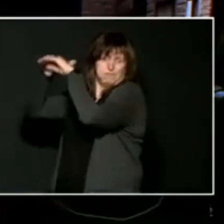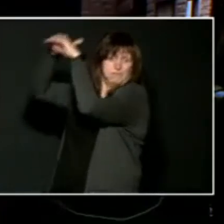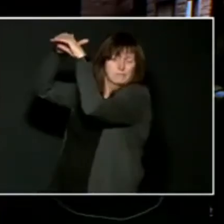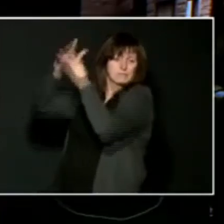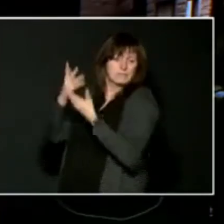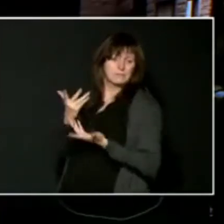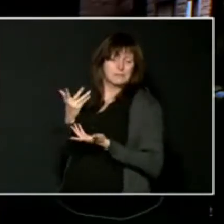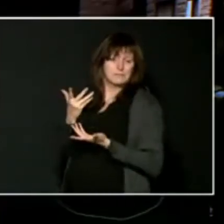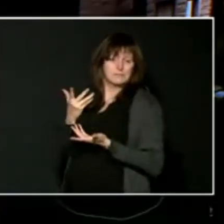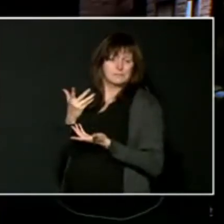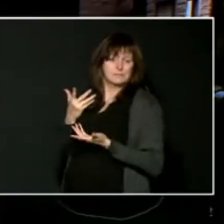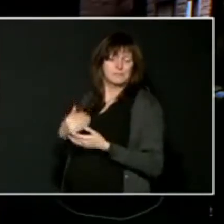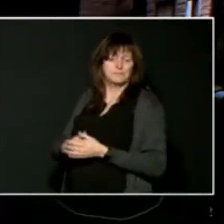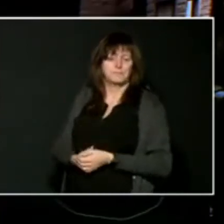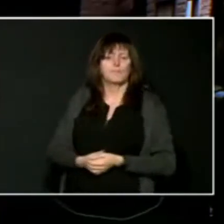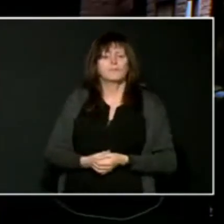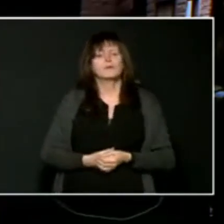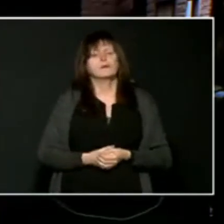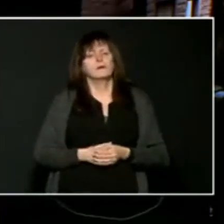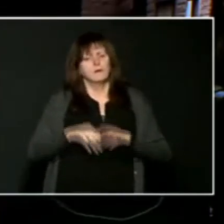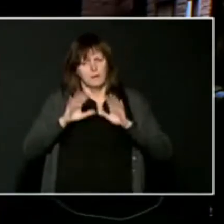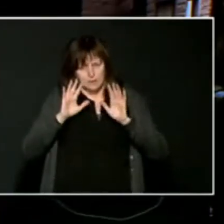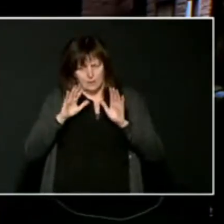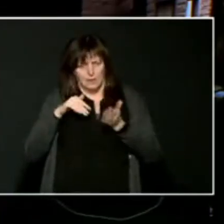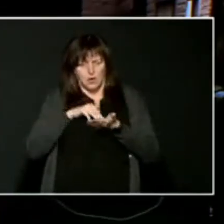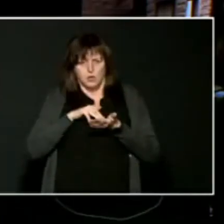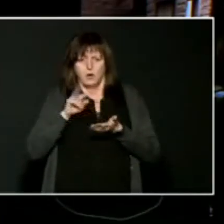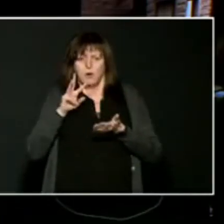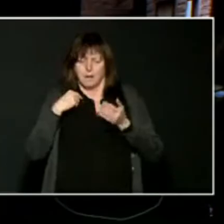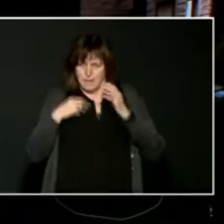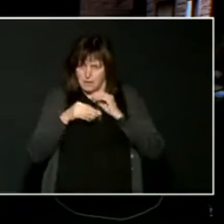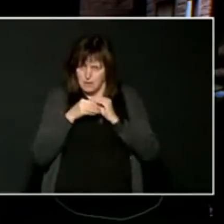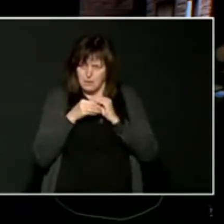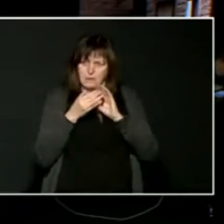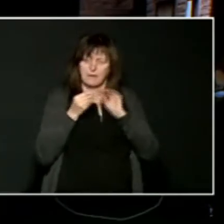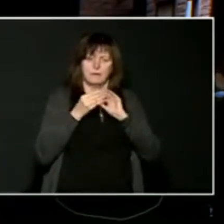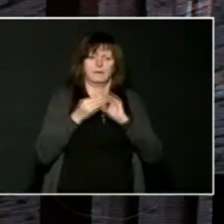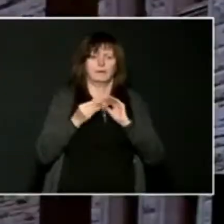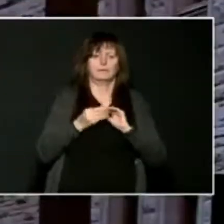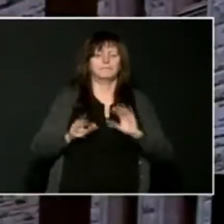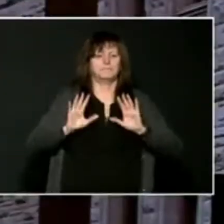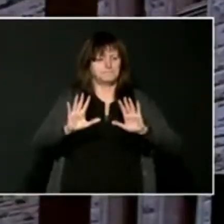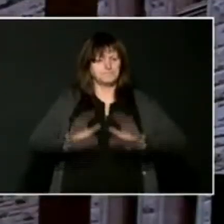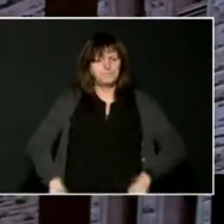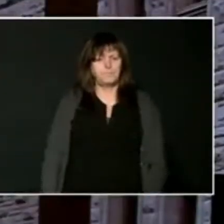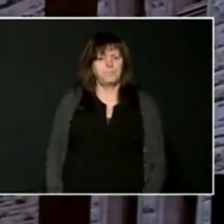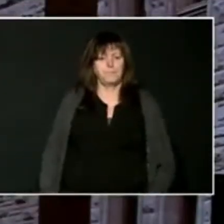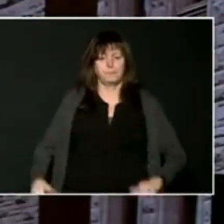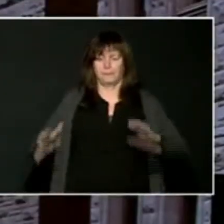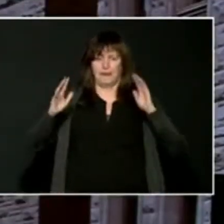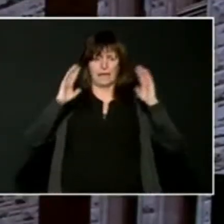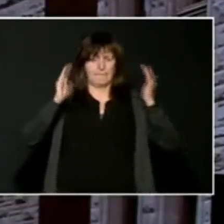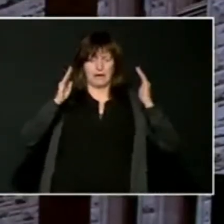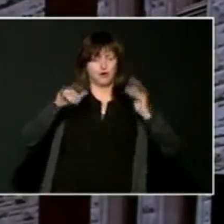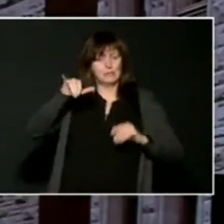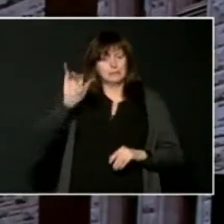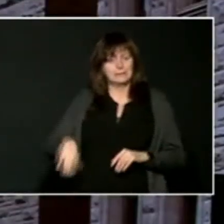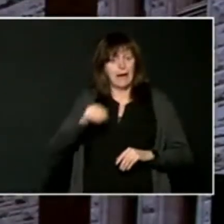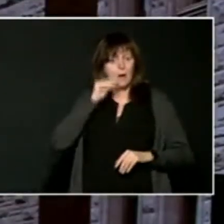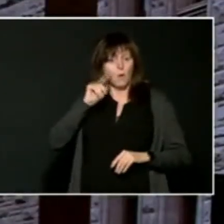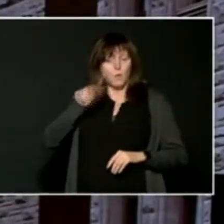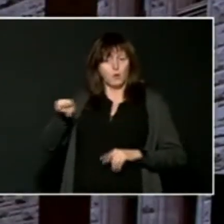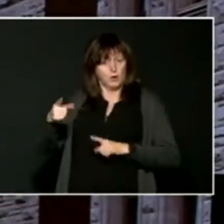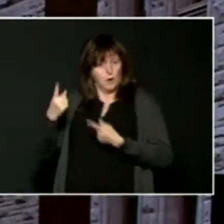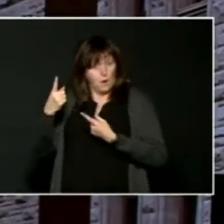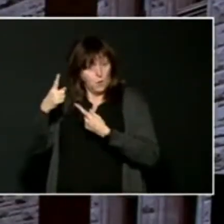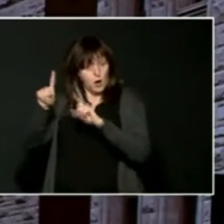And I would add that I think what they're comparing to is that how did it work when we had the stay-at-home order in place? The key